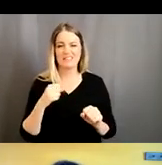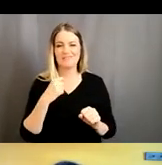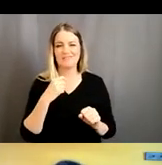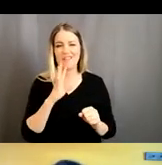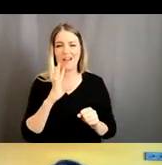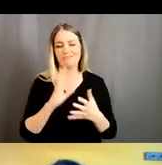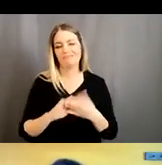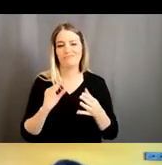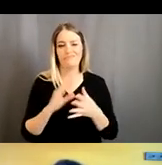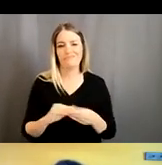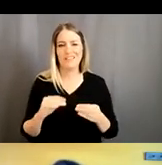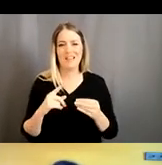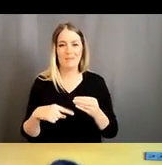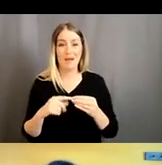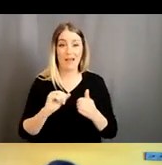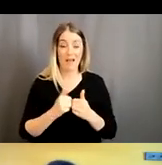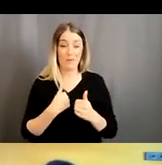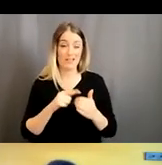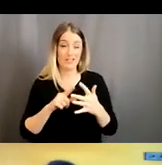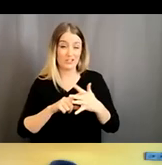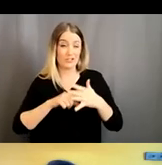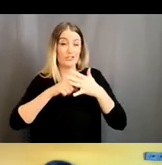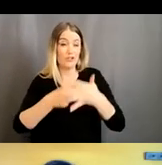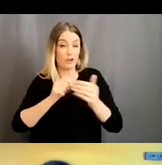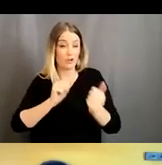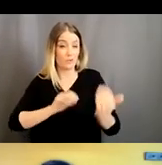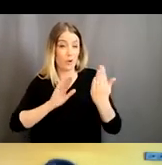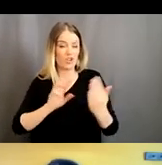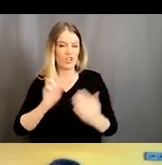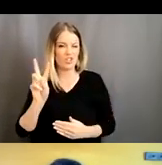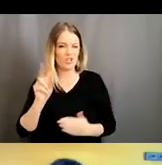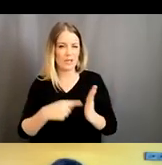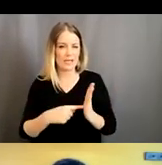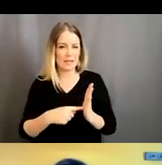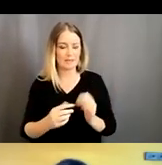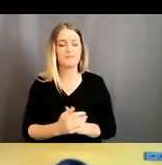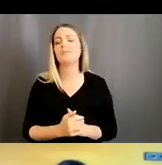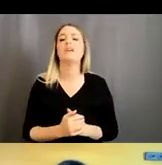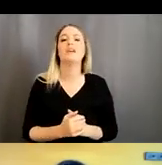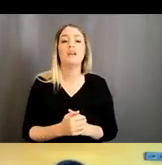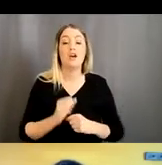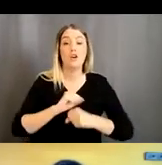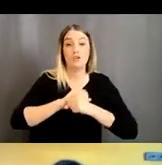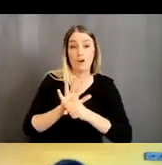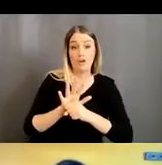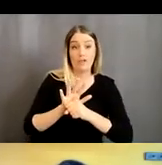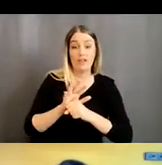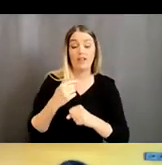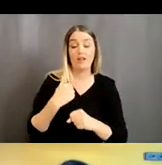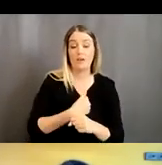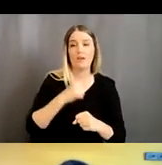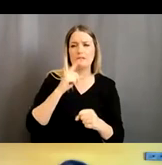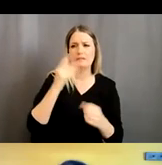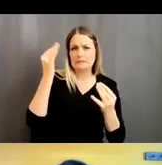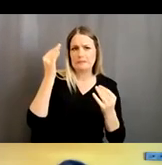we've kind of started to approach that with essentially 2 examples. Definitely because of COVID, we had to really think about